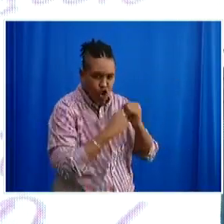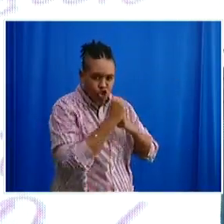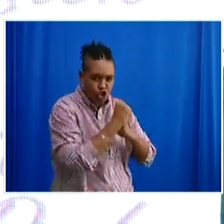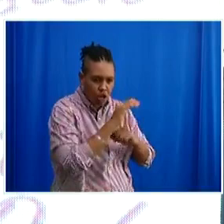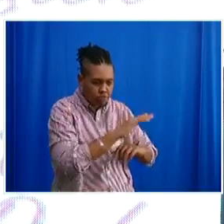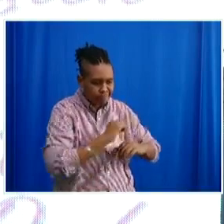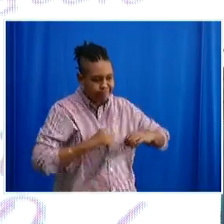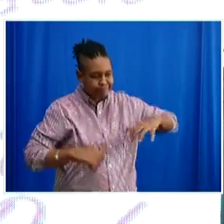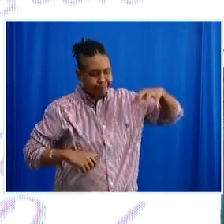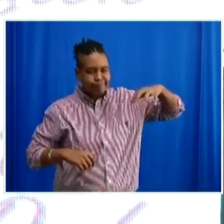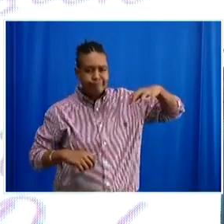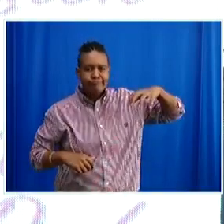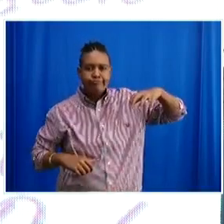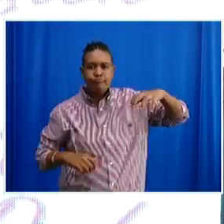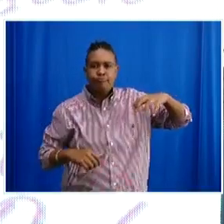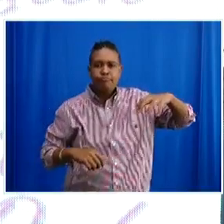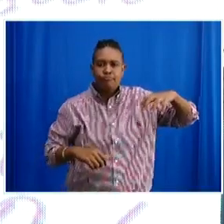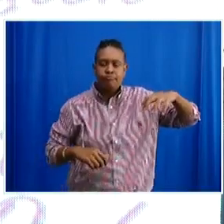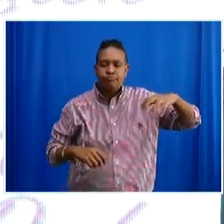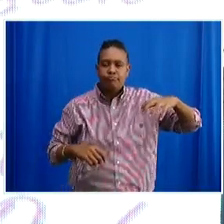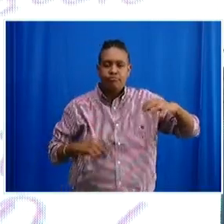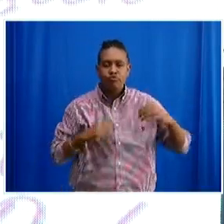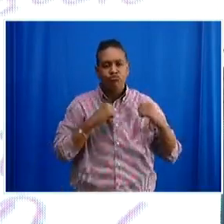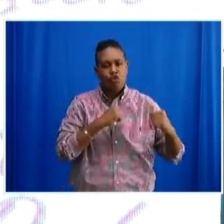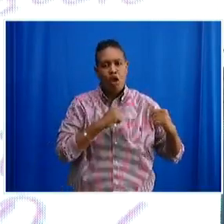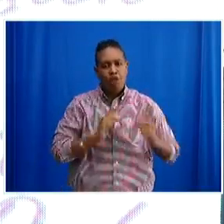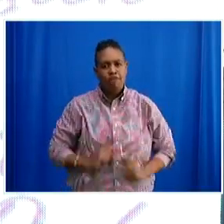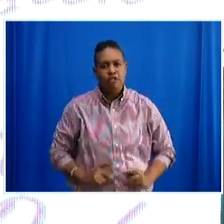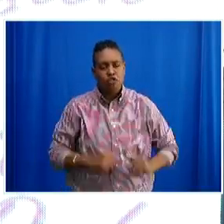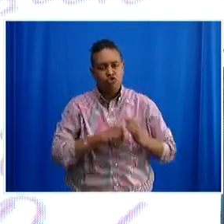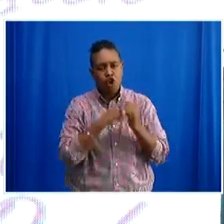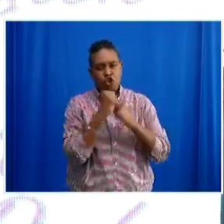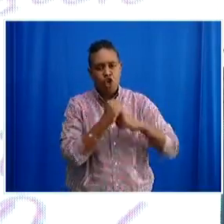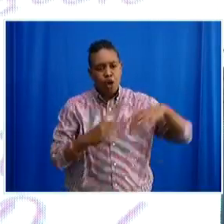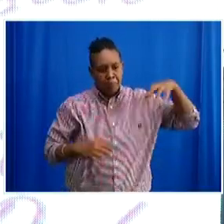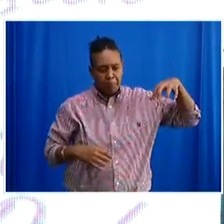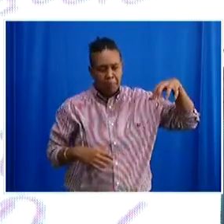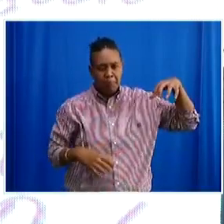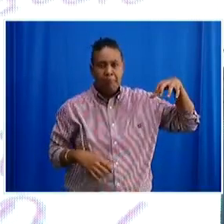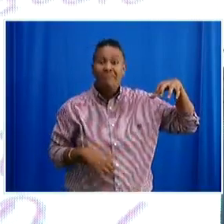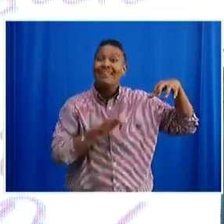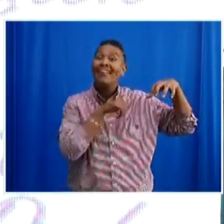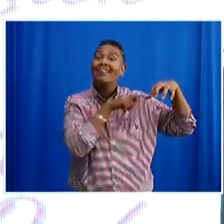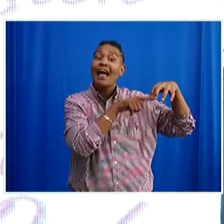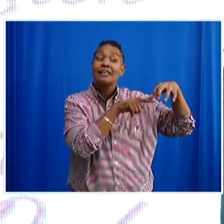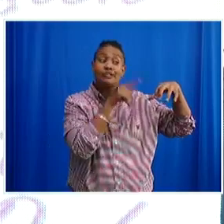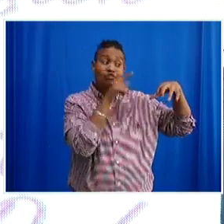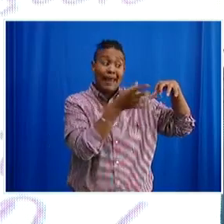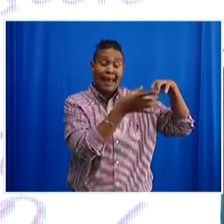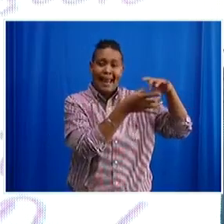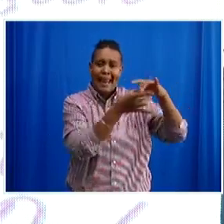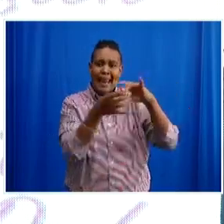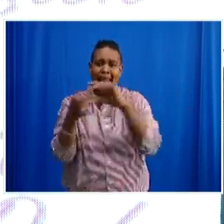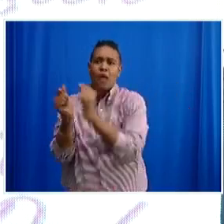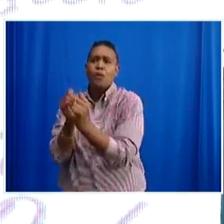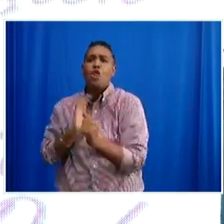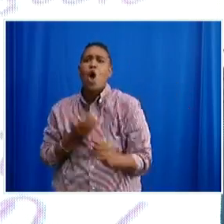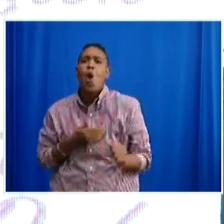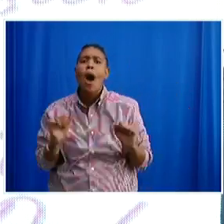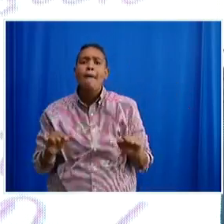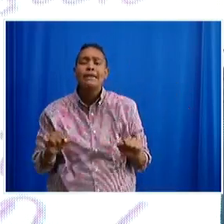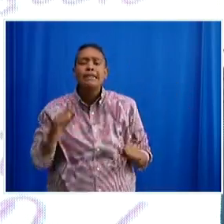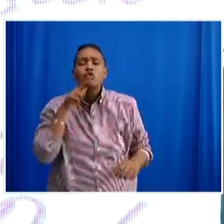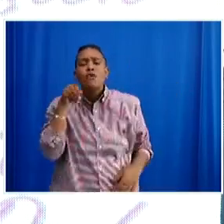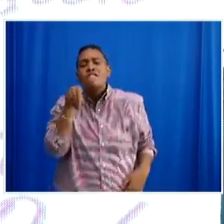resilience, or resilience of our physical infrastructure. And that is inextricably linked with our ability to